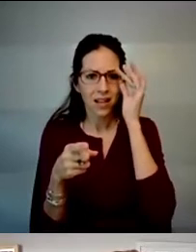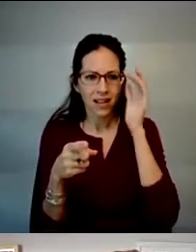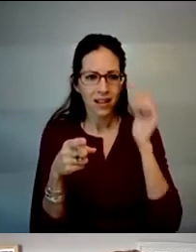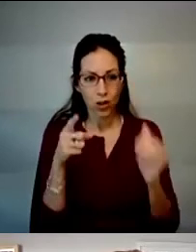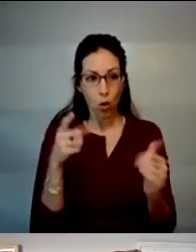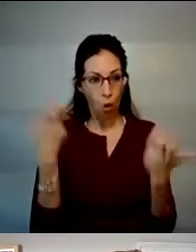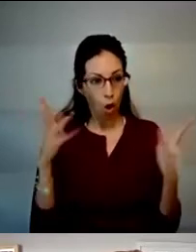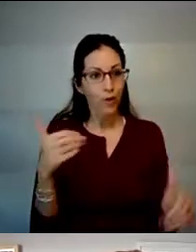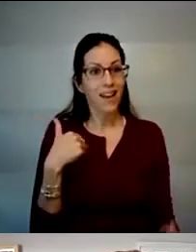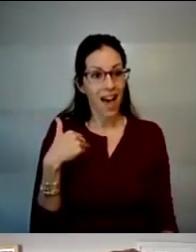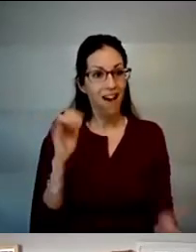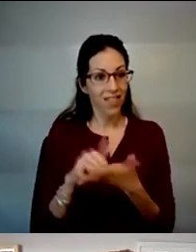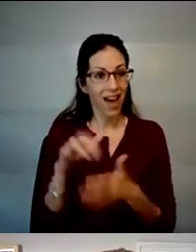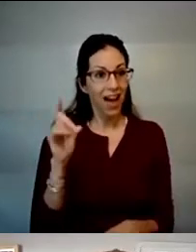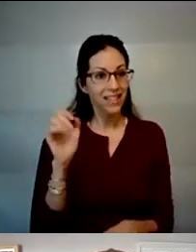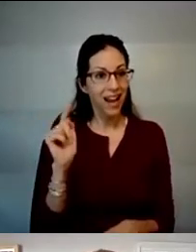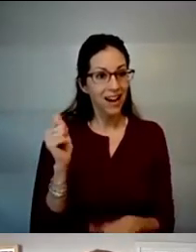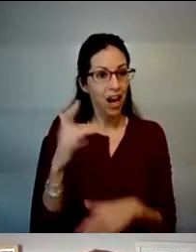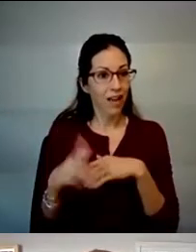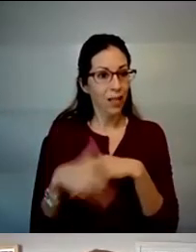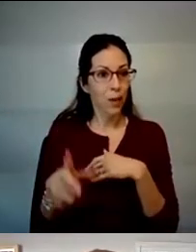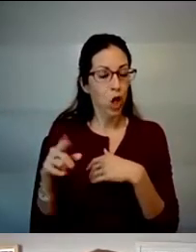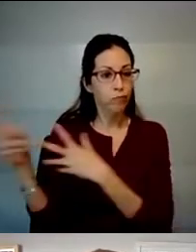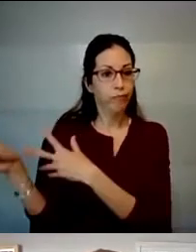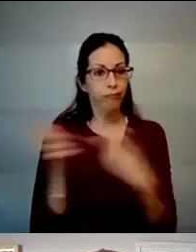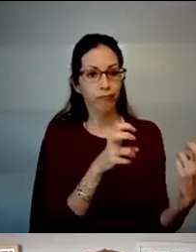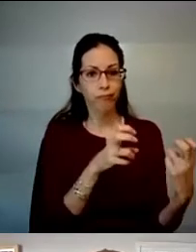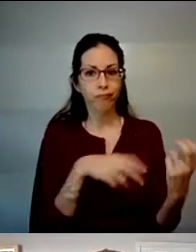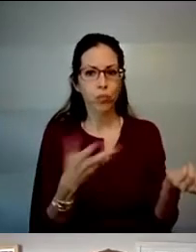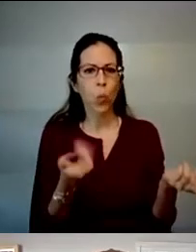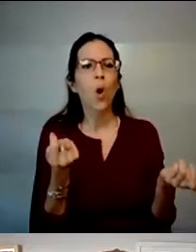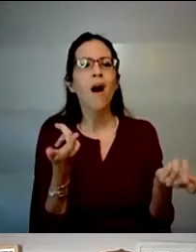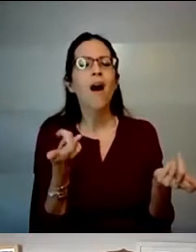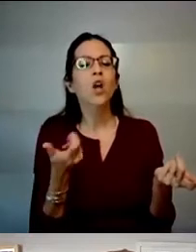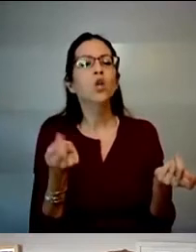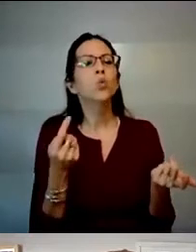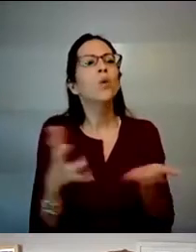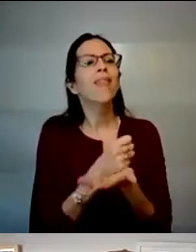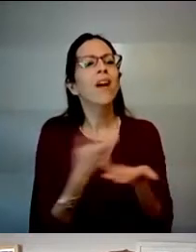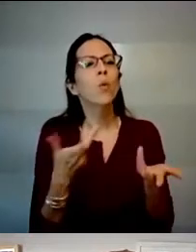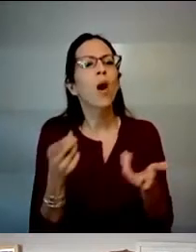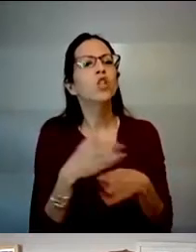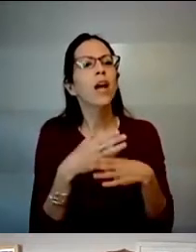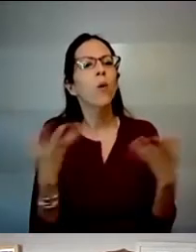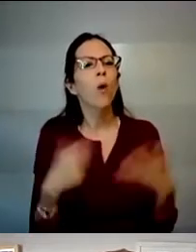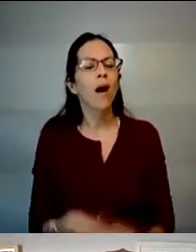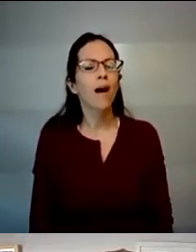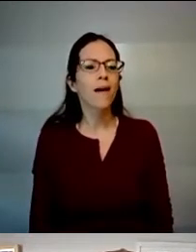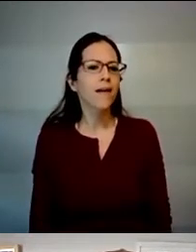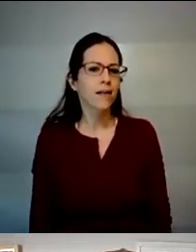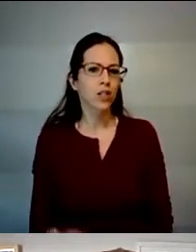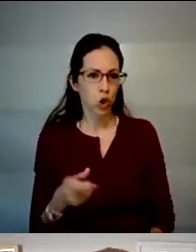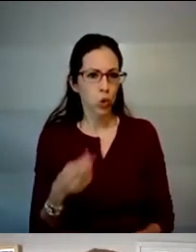had around that you could pull from? So then what resonated the most? Like, what are you collecting and what were you sharing specifically that you